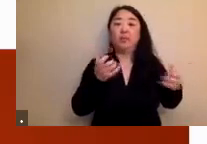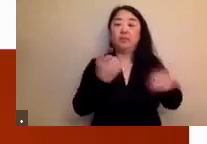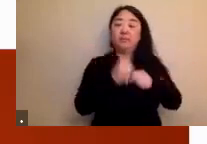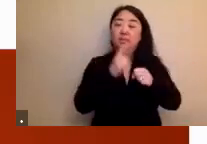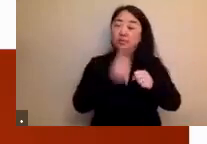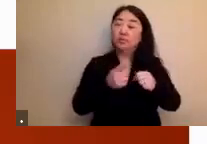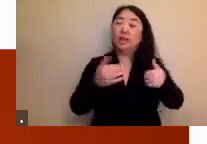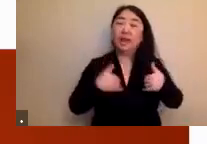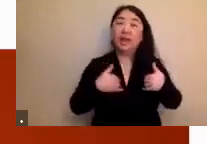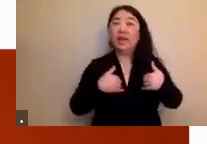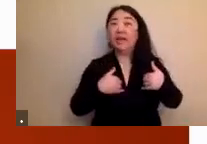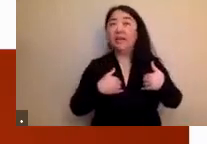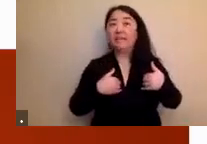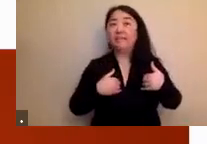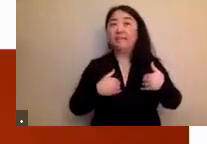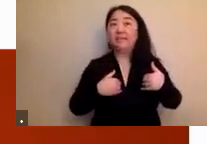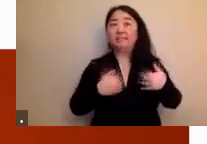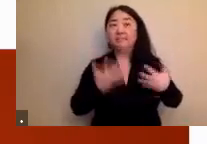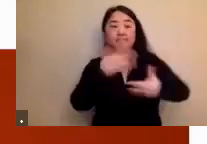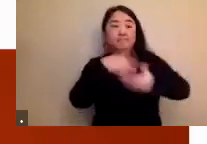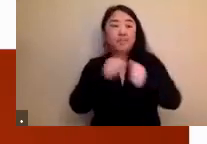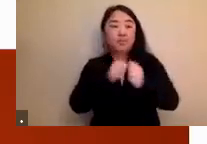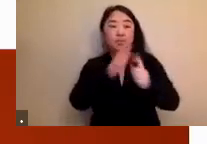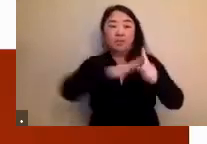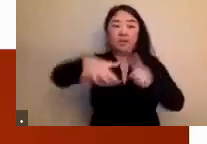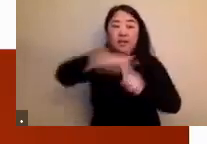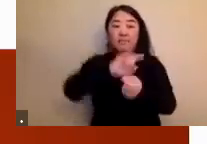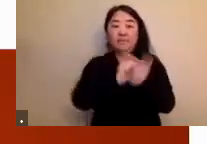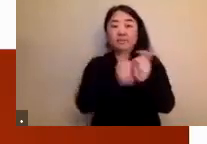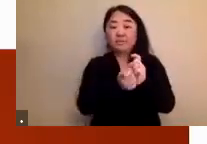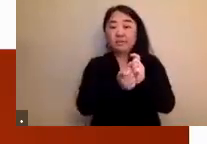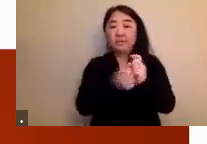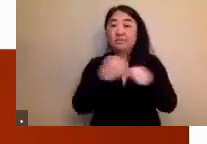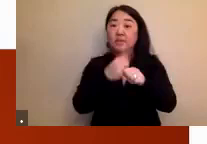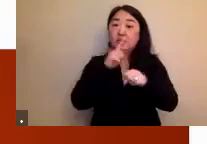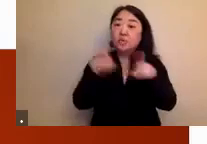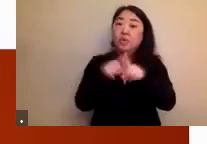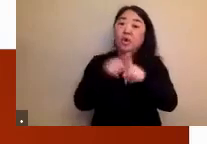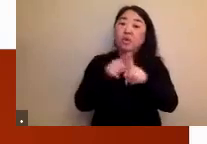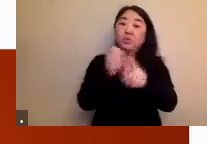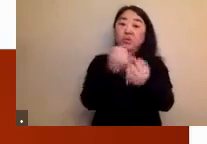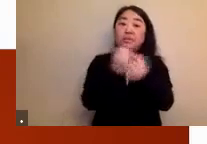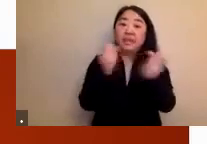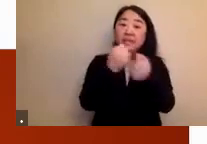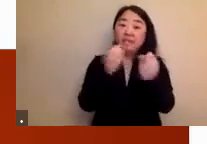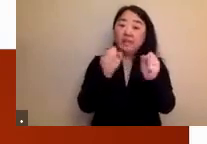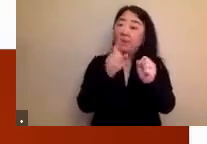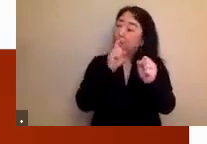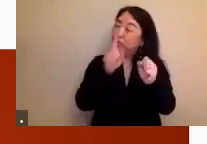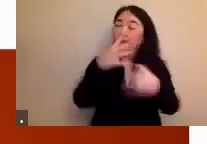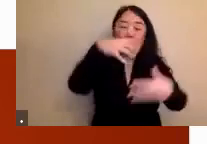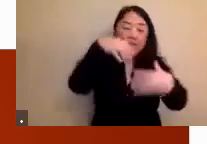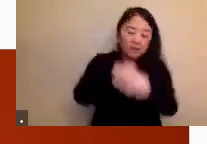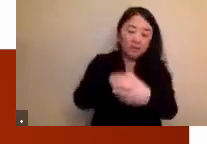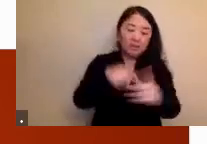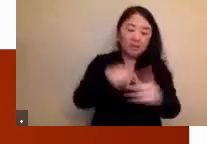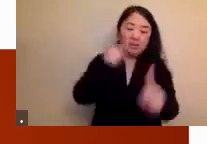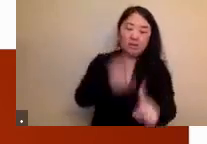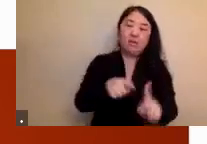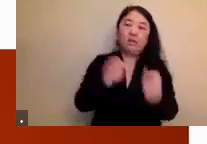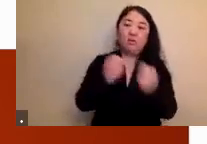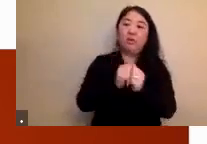change, and that safety is a major part of what we're using